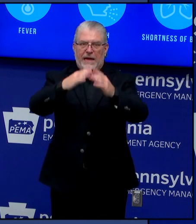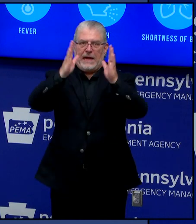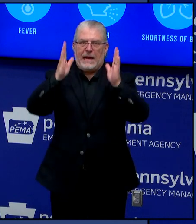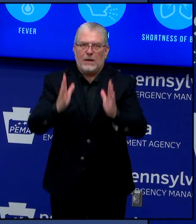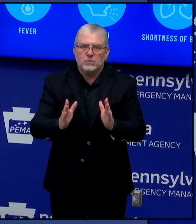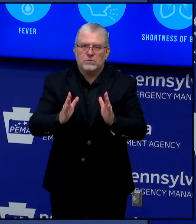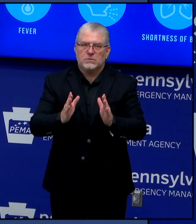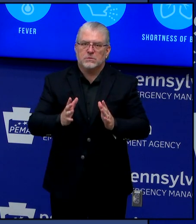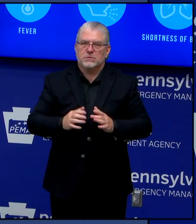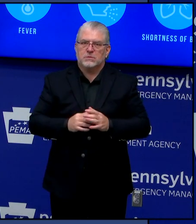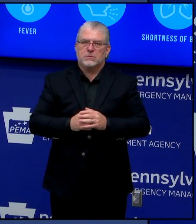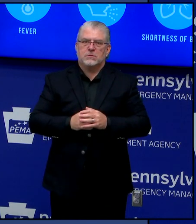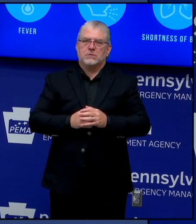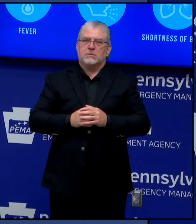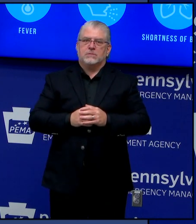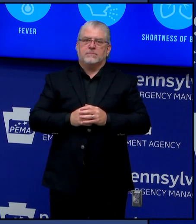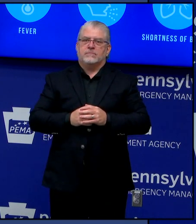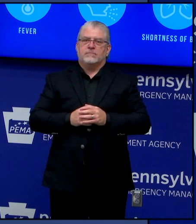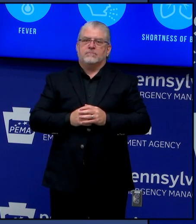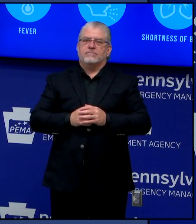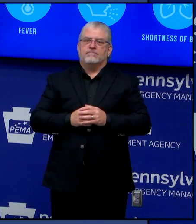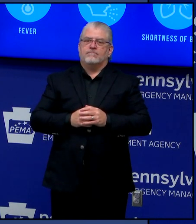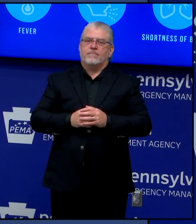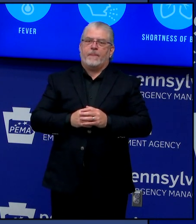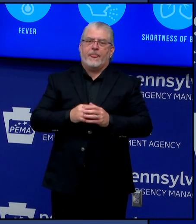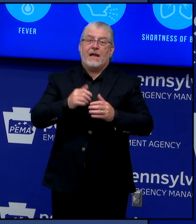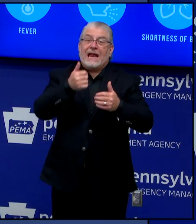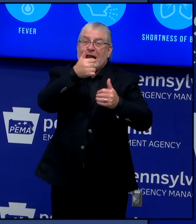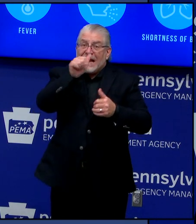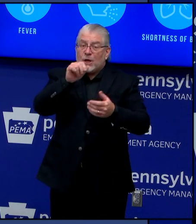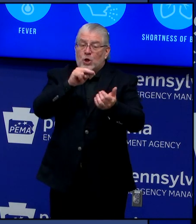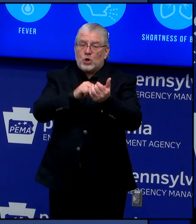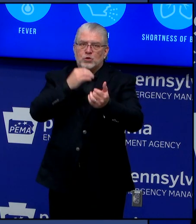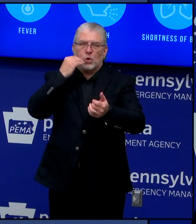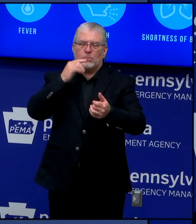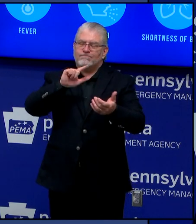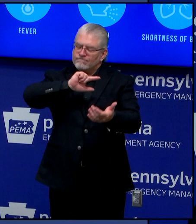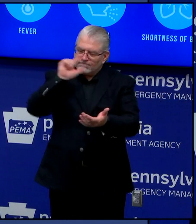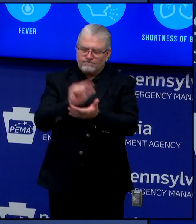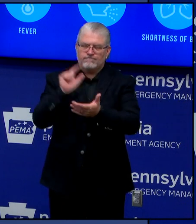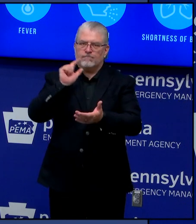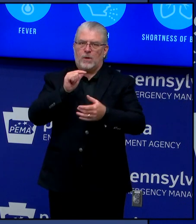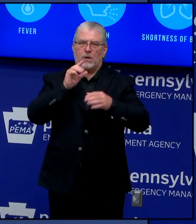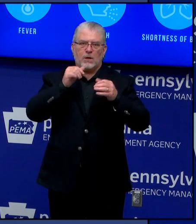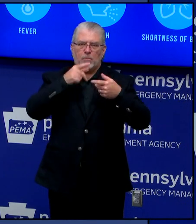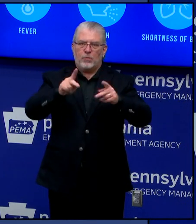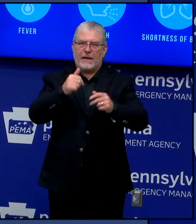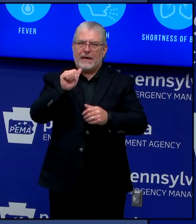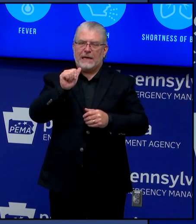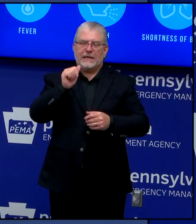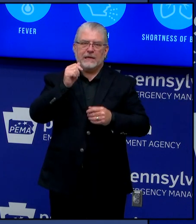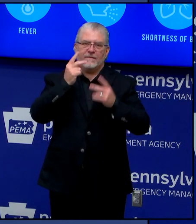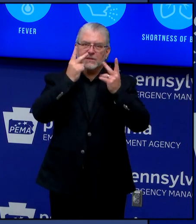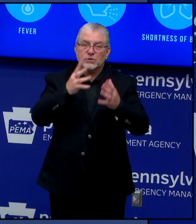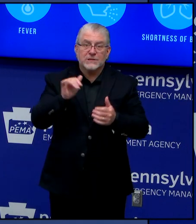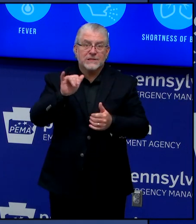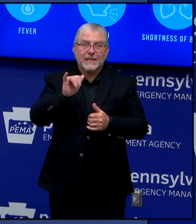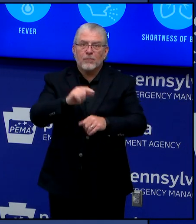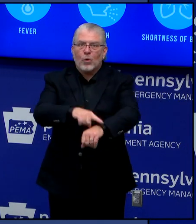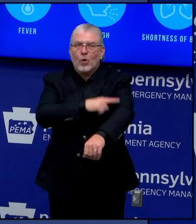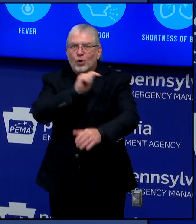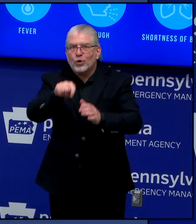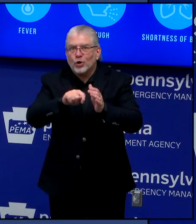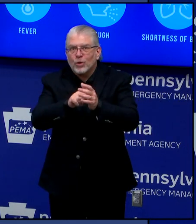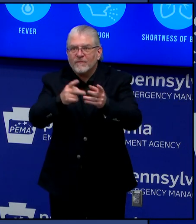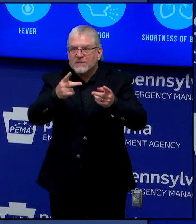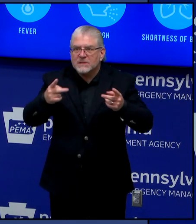allowing visitors in any type of nursing home or long-term care living facility or personal care home. They still have to be locked down because of the